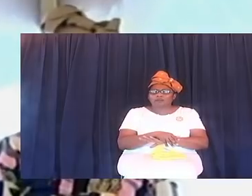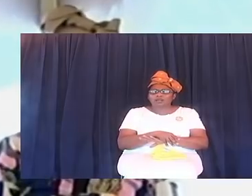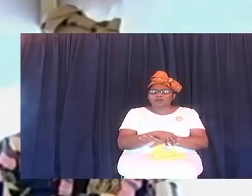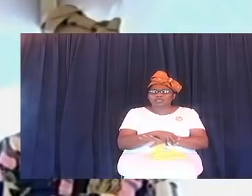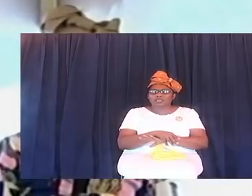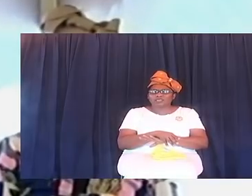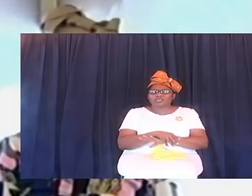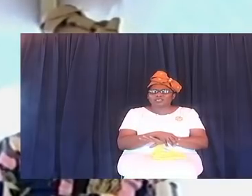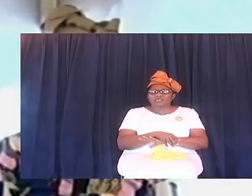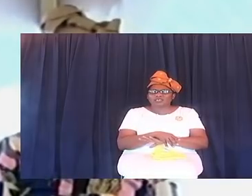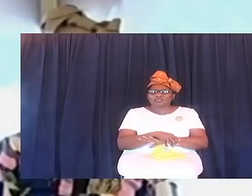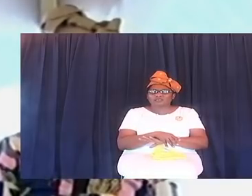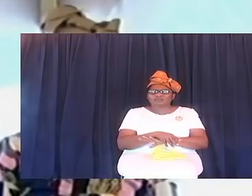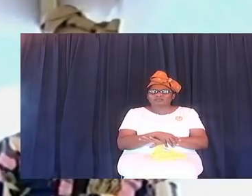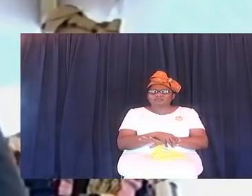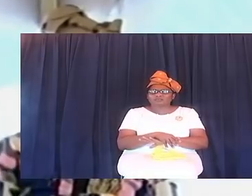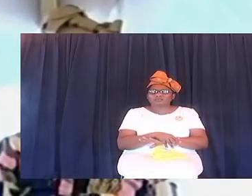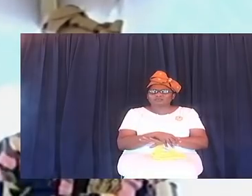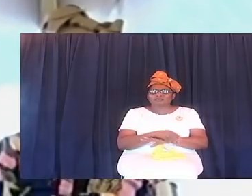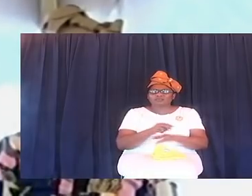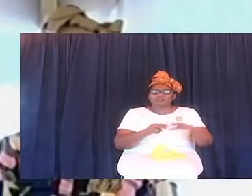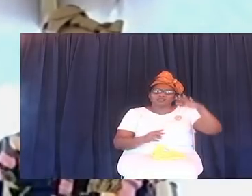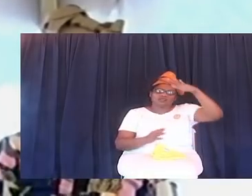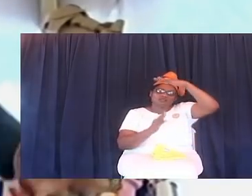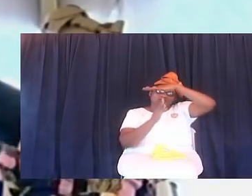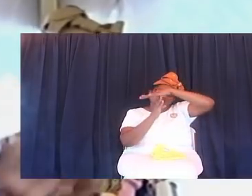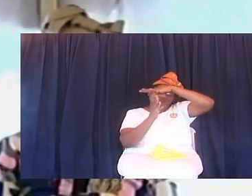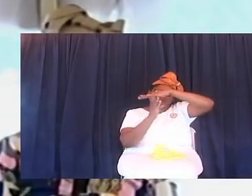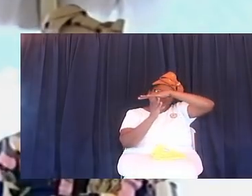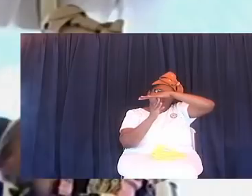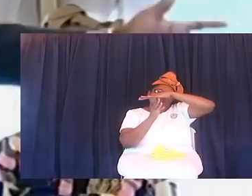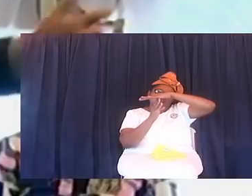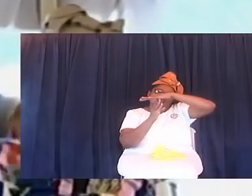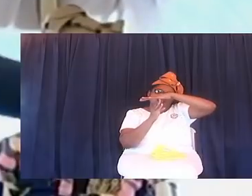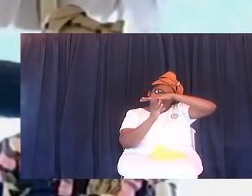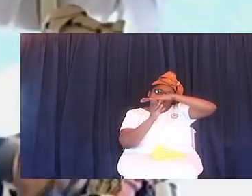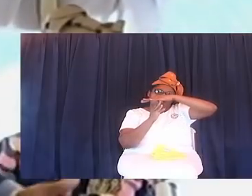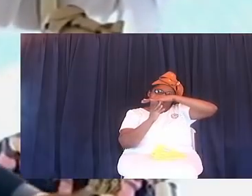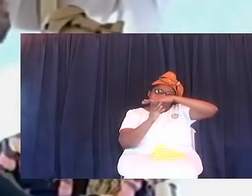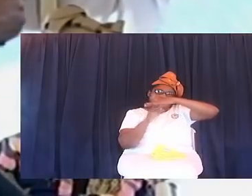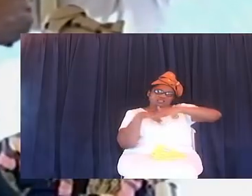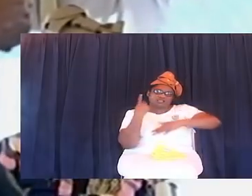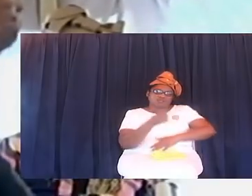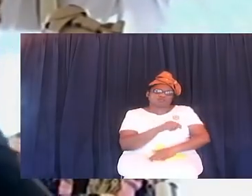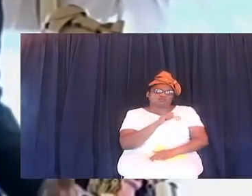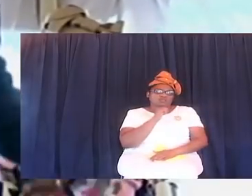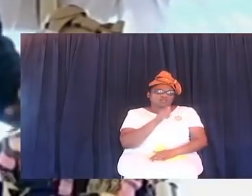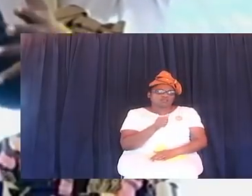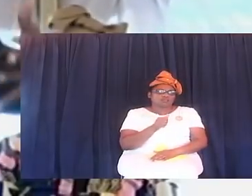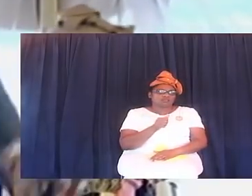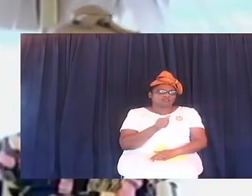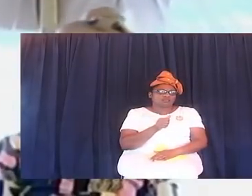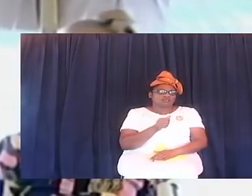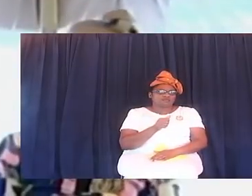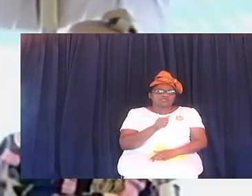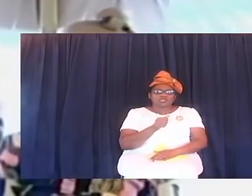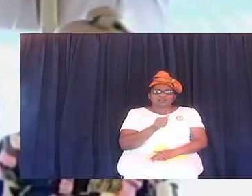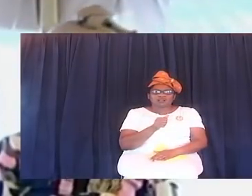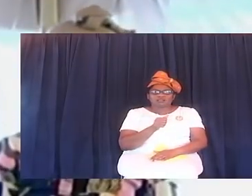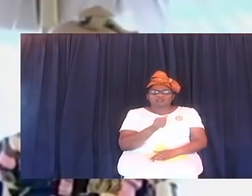in this worship session, and we're not physically, if you understand what I mean, to be in the presence of